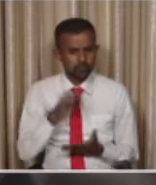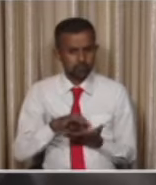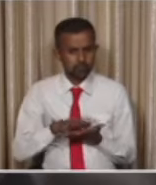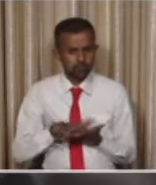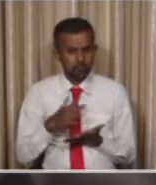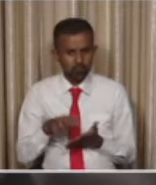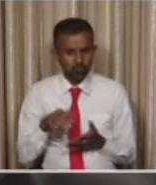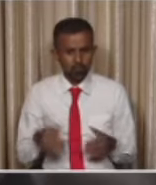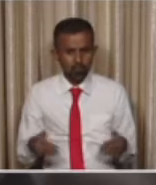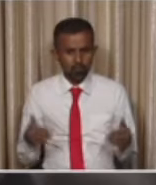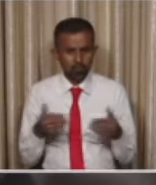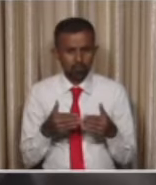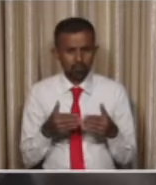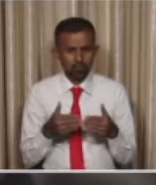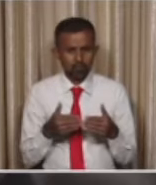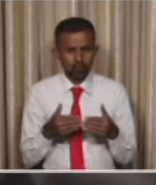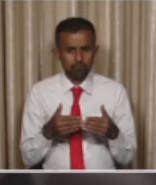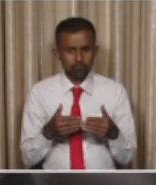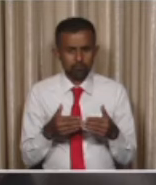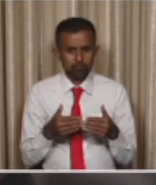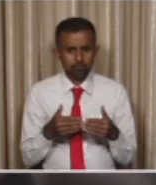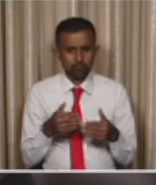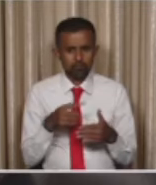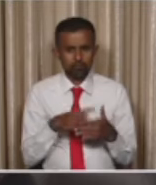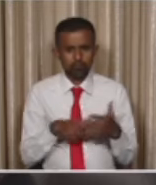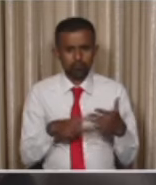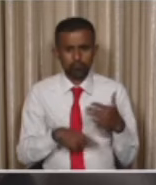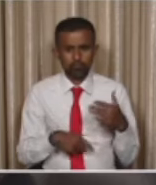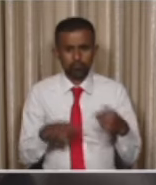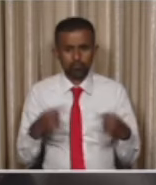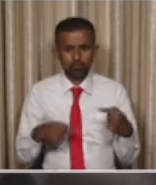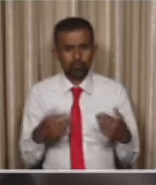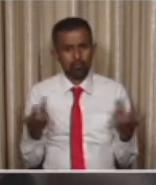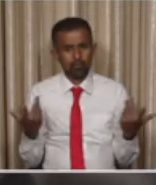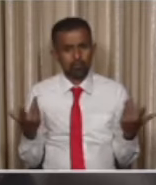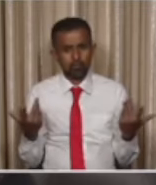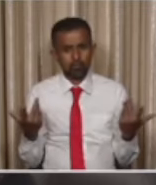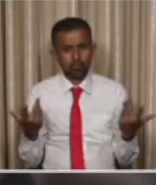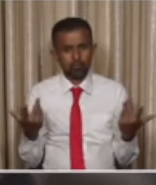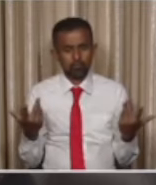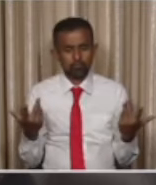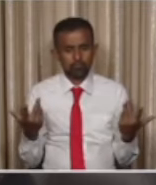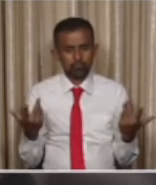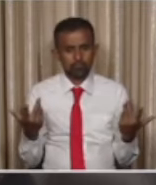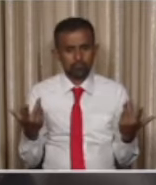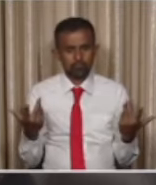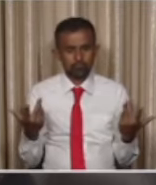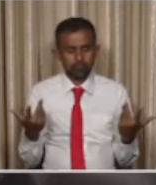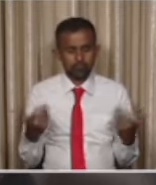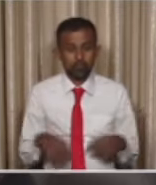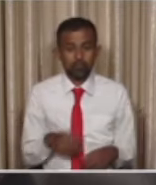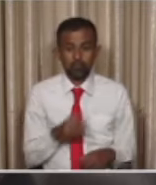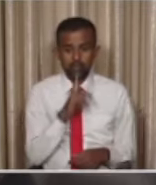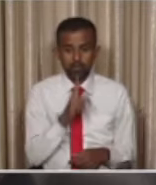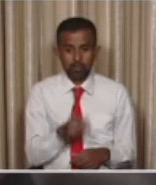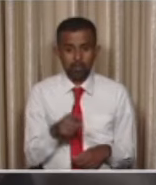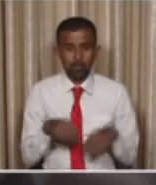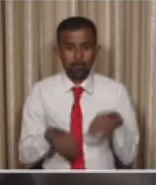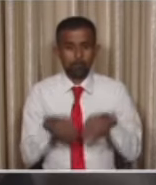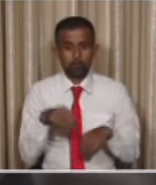this is what you call a political witch hunt. This is what you call acting without